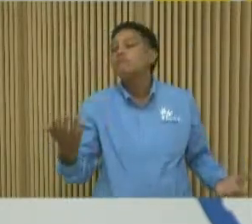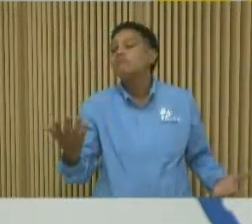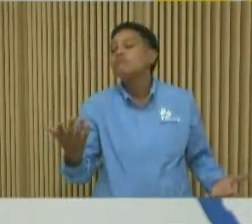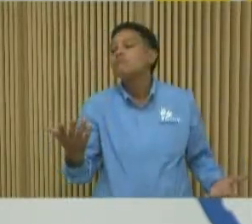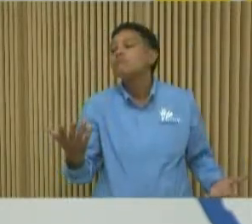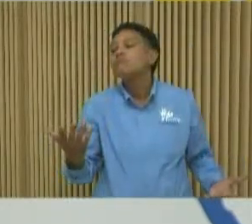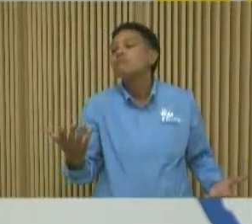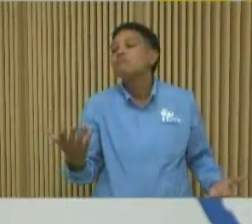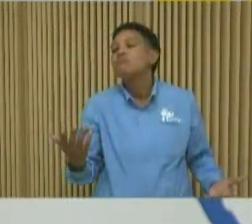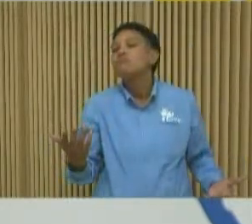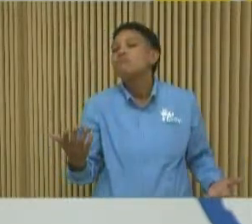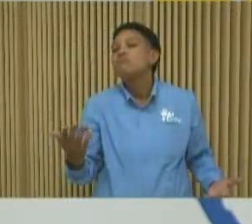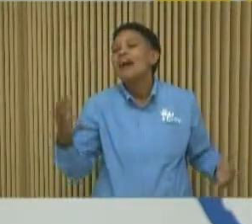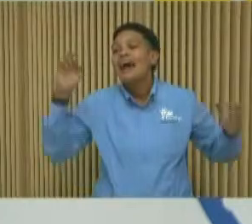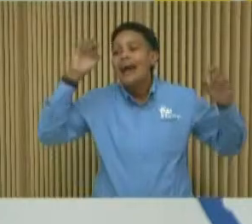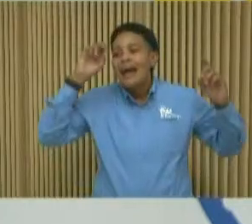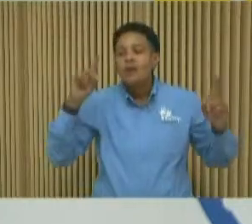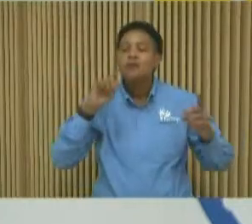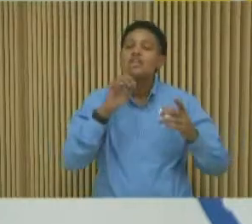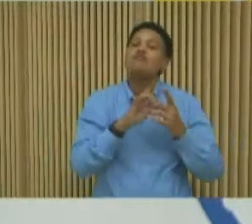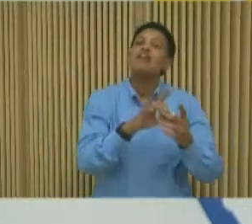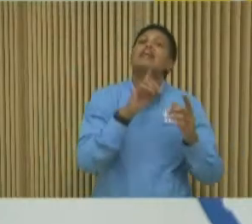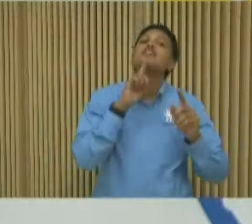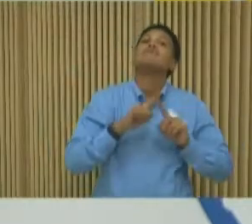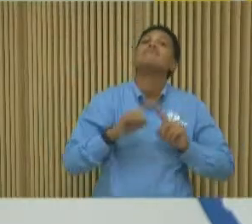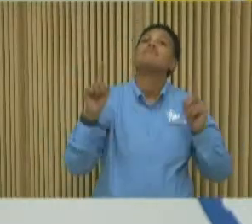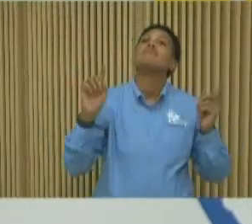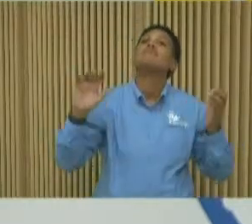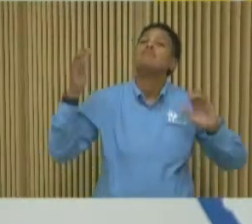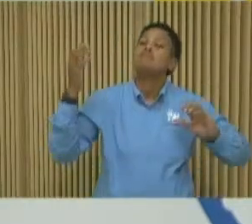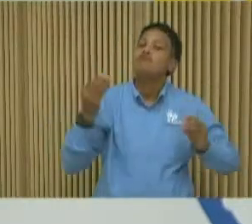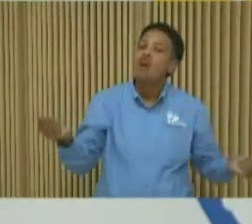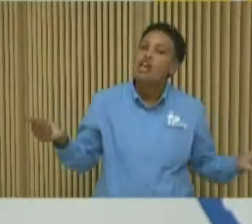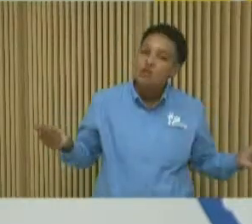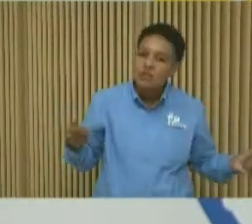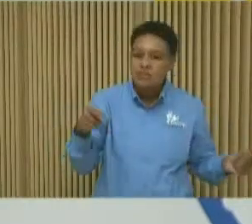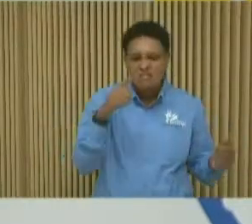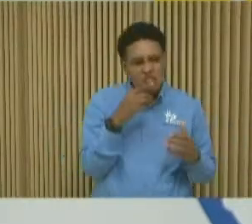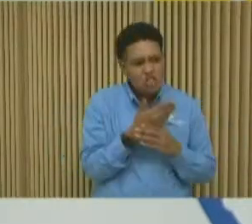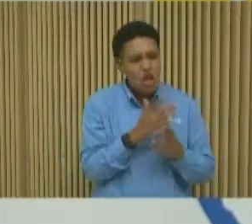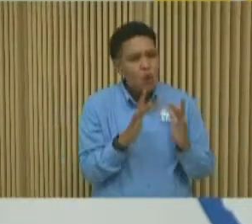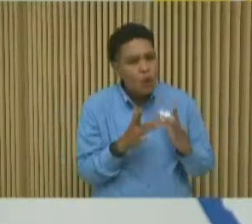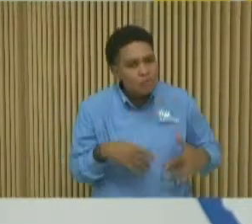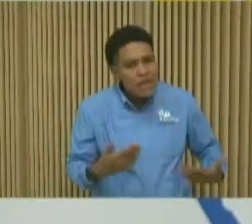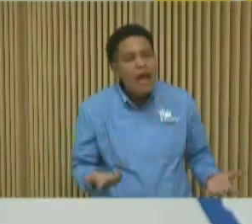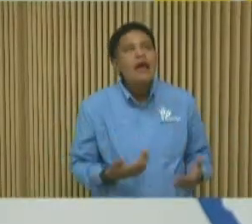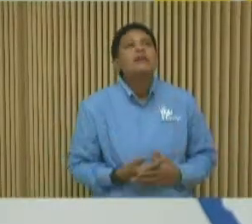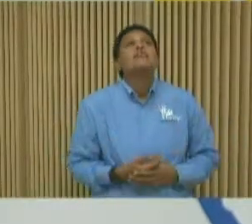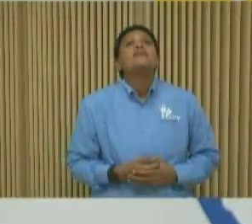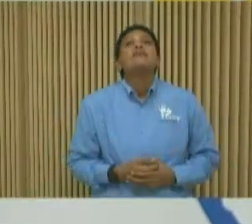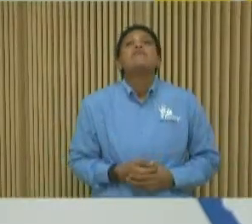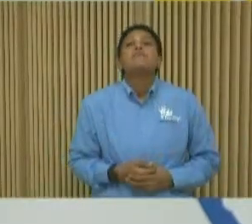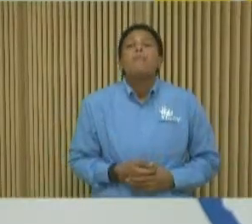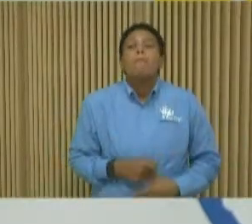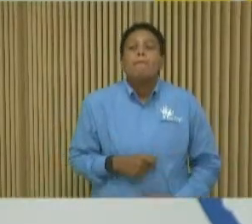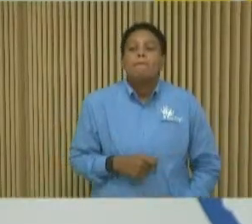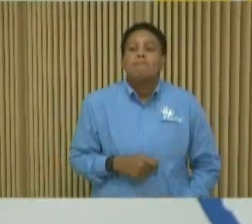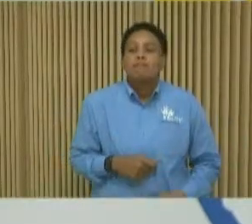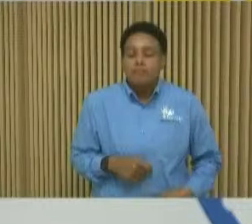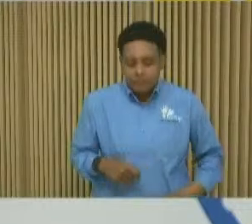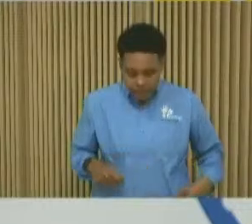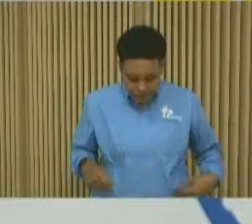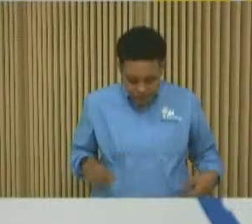gets educated as it relates to alternative dispute resolutions. They've shared the website. Ensure that it is